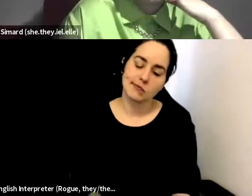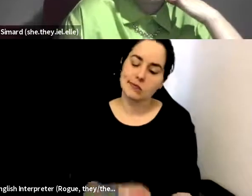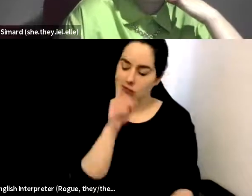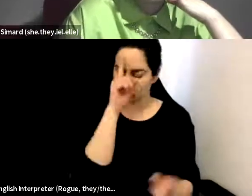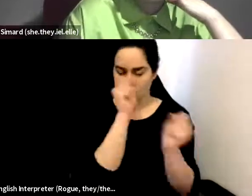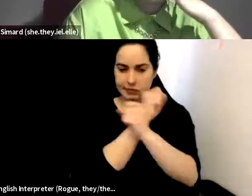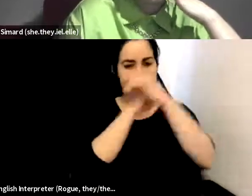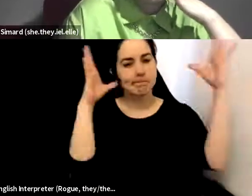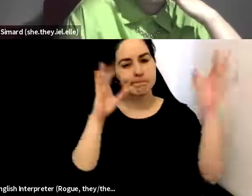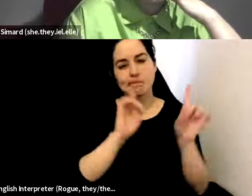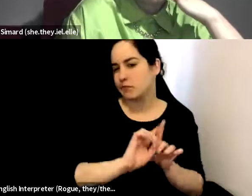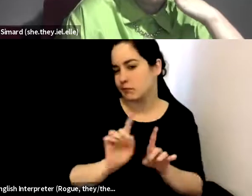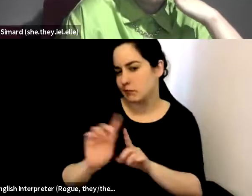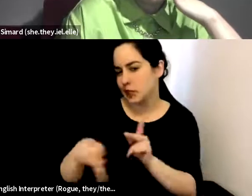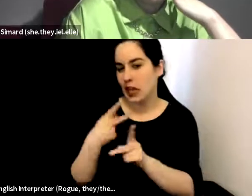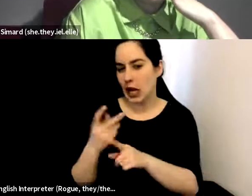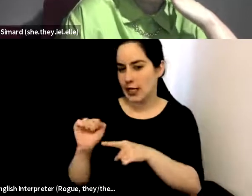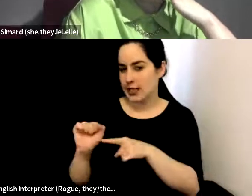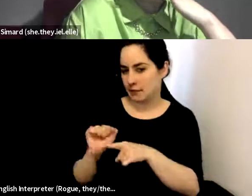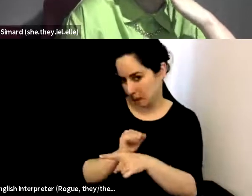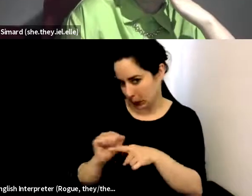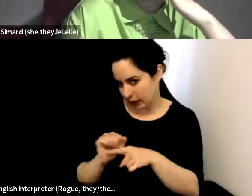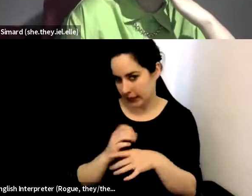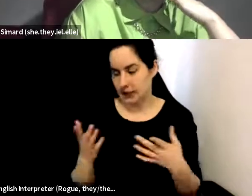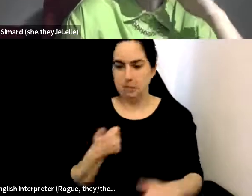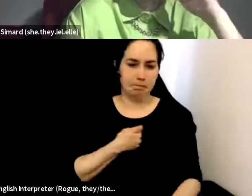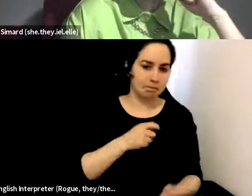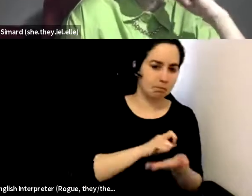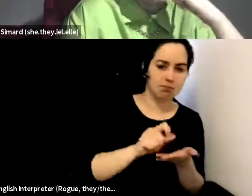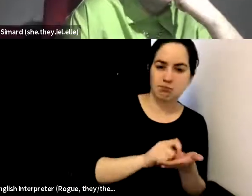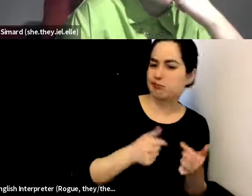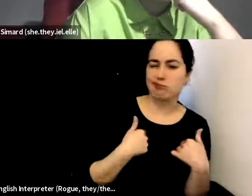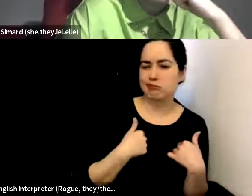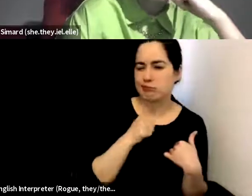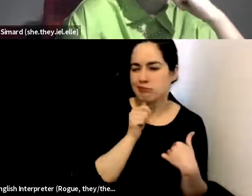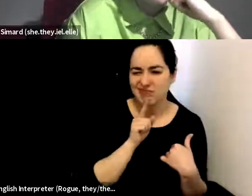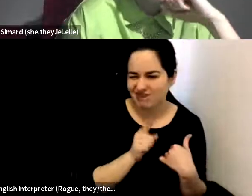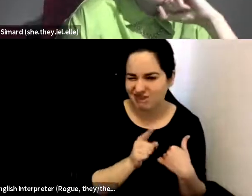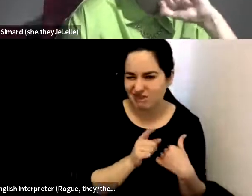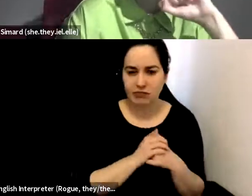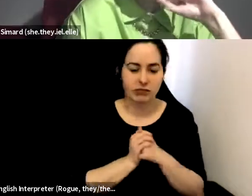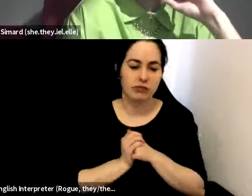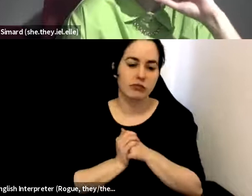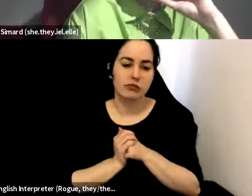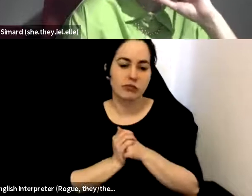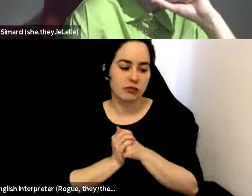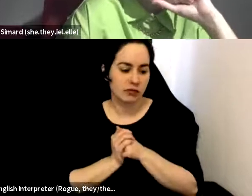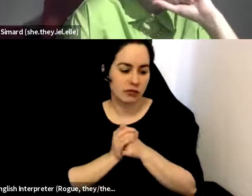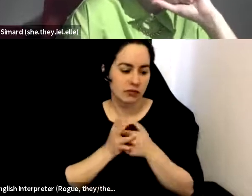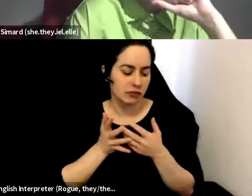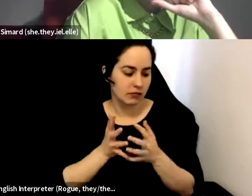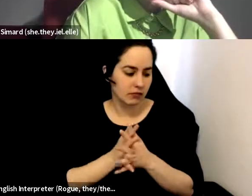artistic practices. And as somebody who doesn't necessarily write, who doesn't like invoke